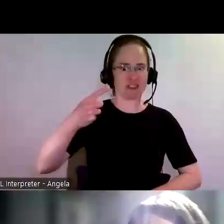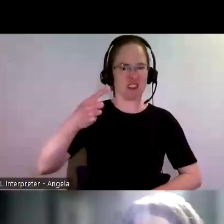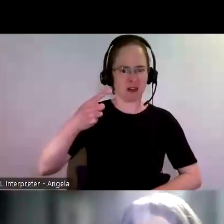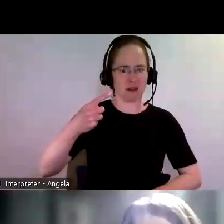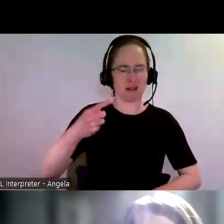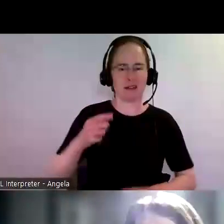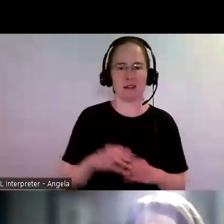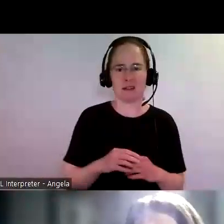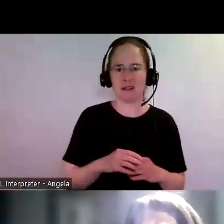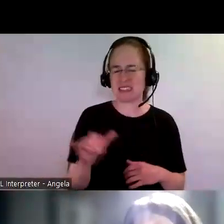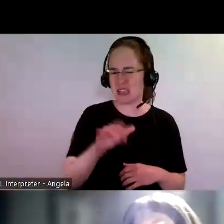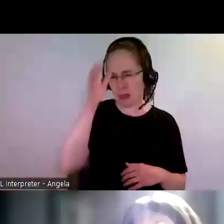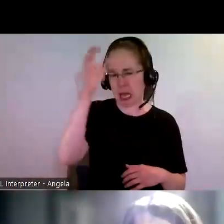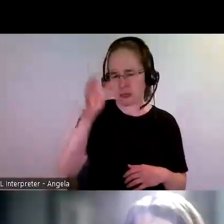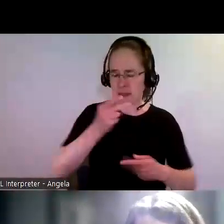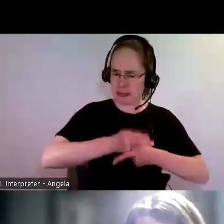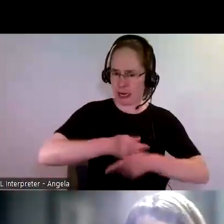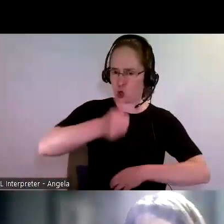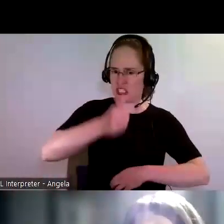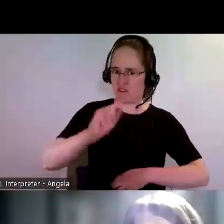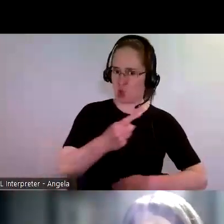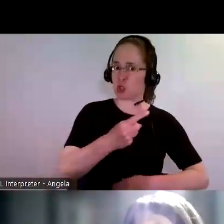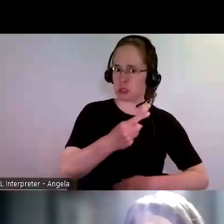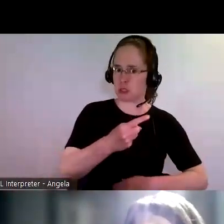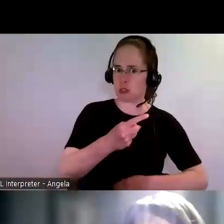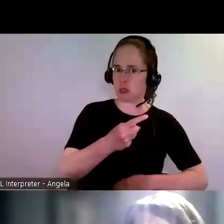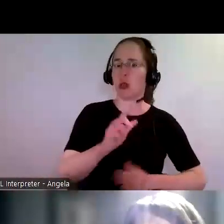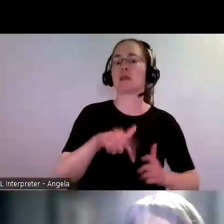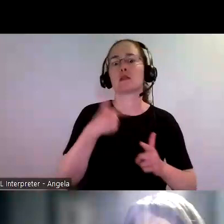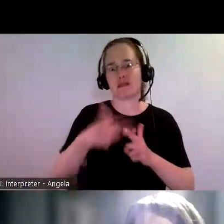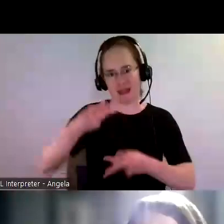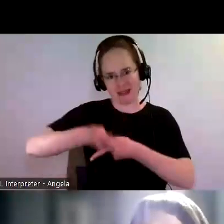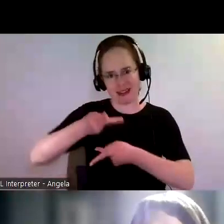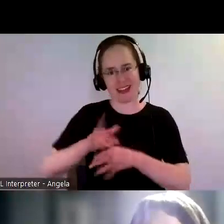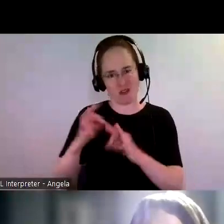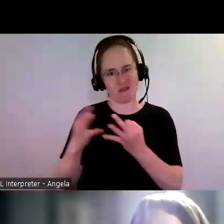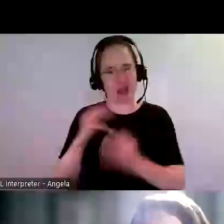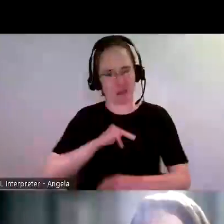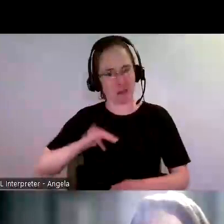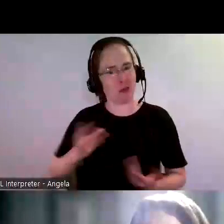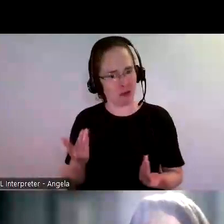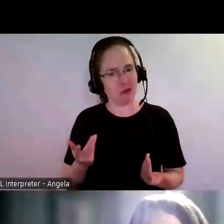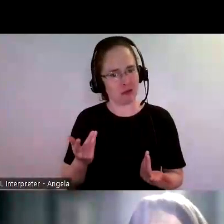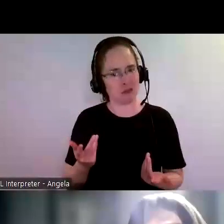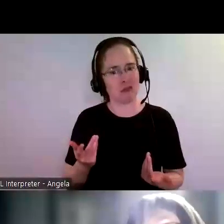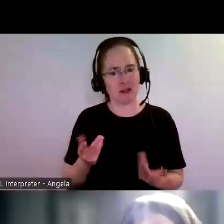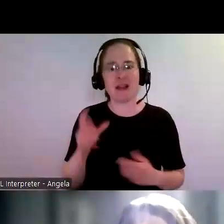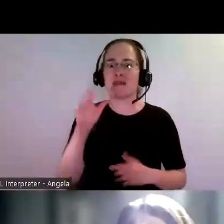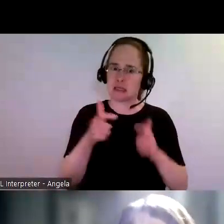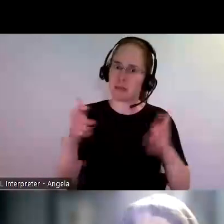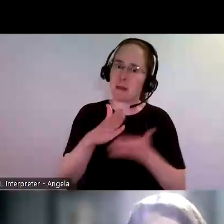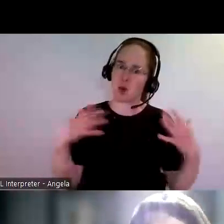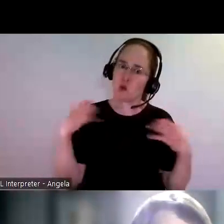So we have to make sure we take care of ourselves first before we can take care of our loved ones. And that's a large part of the